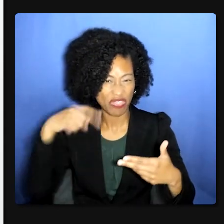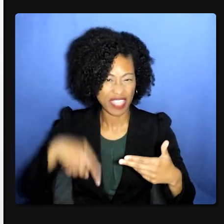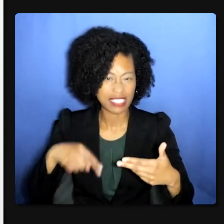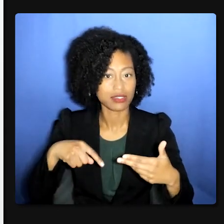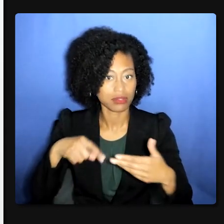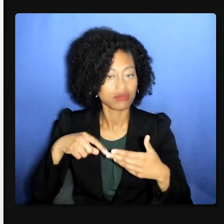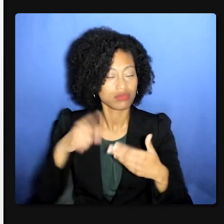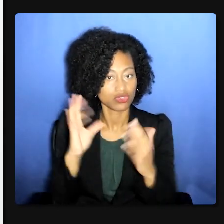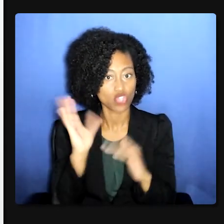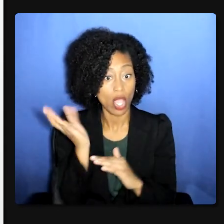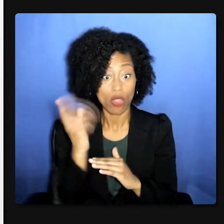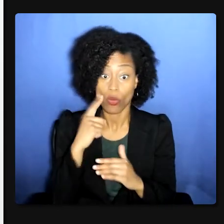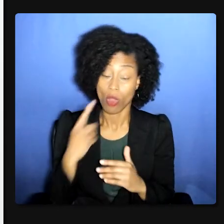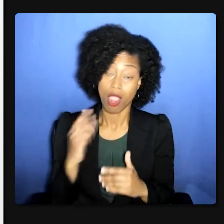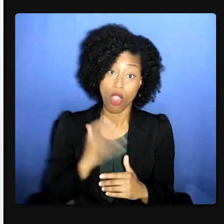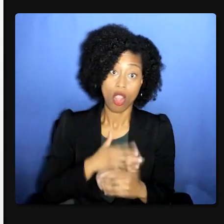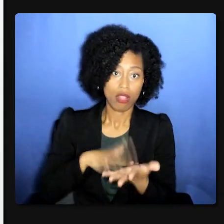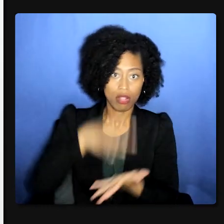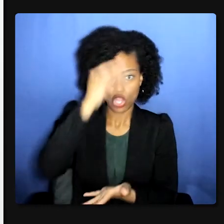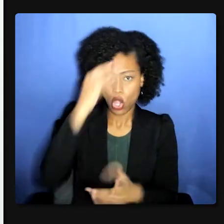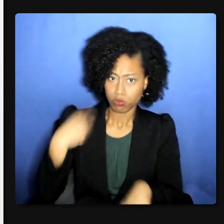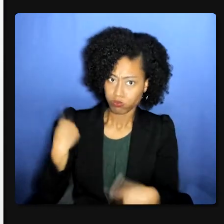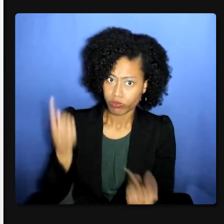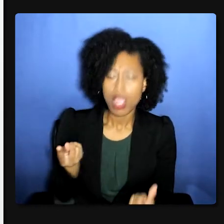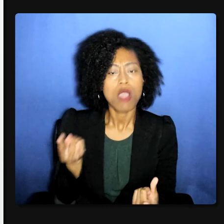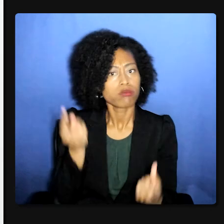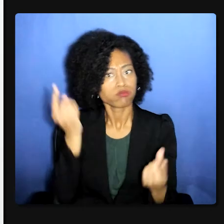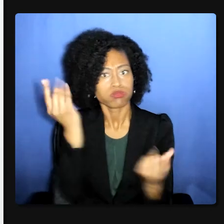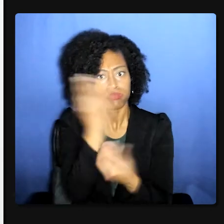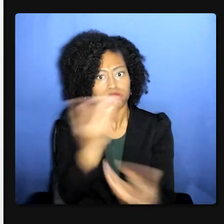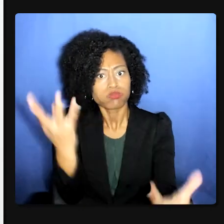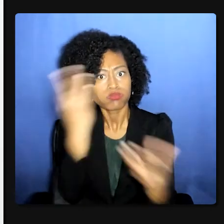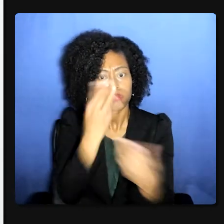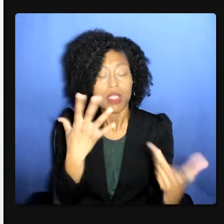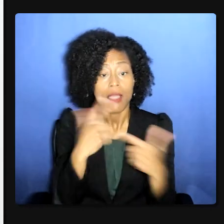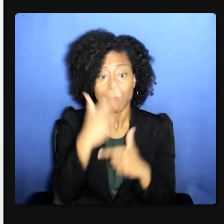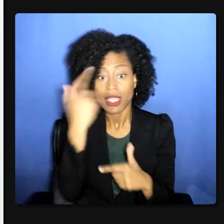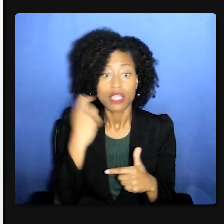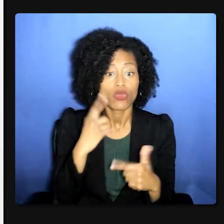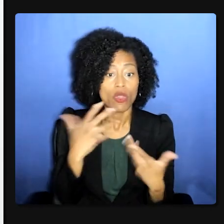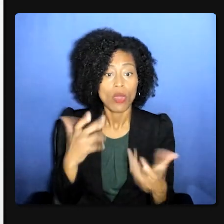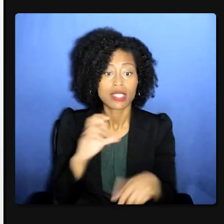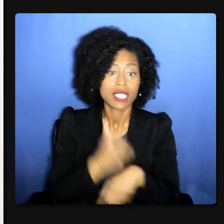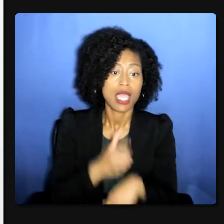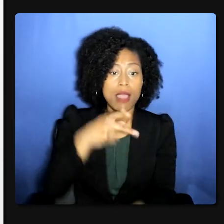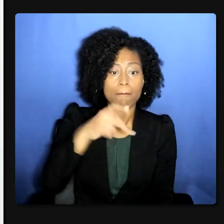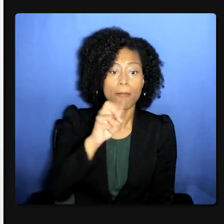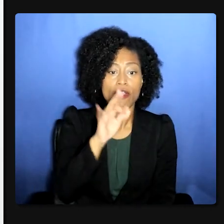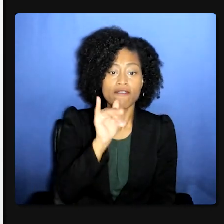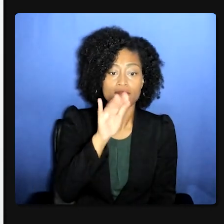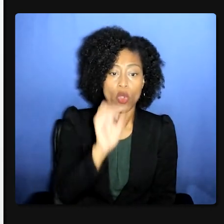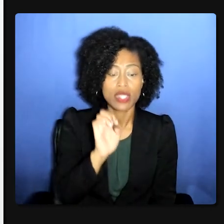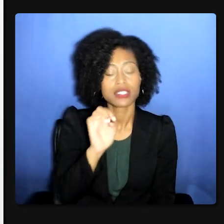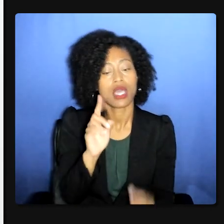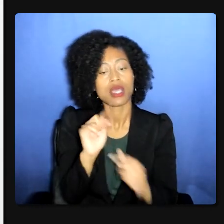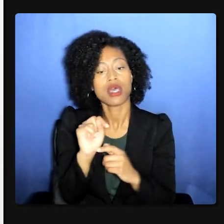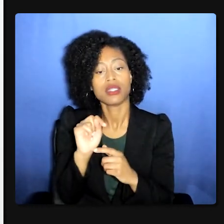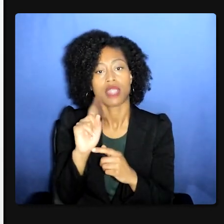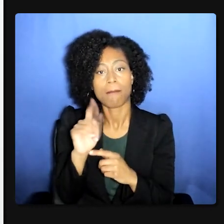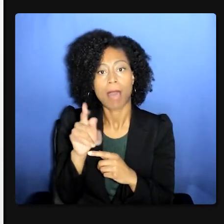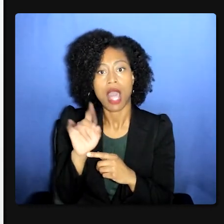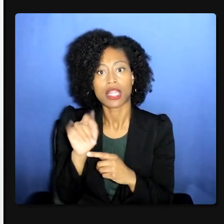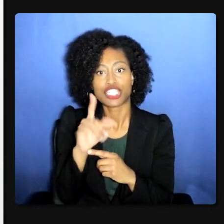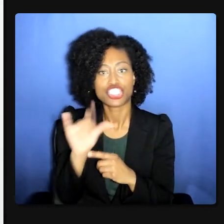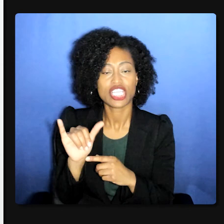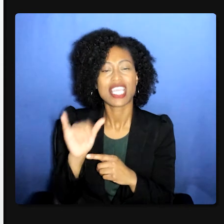We're always sharing learnings with our customers. We're looking at areas such as making Perforce topology setups even easier in Azure,